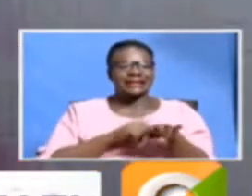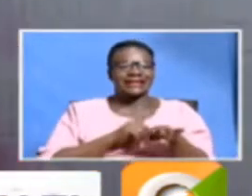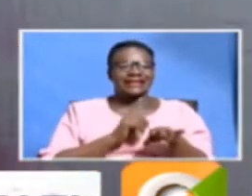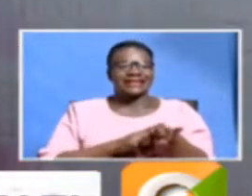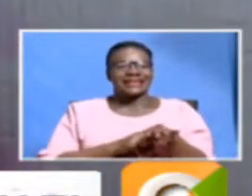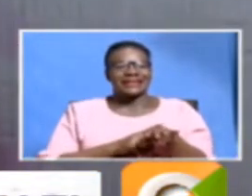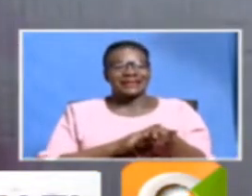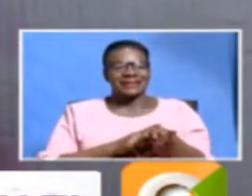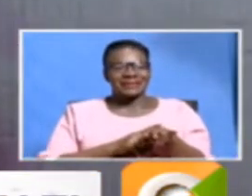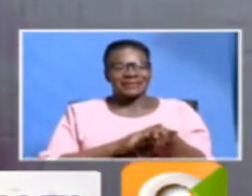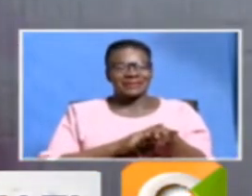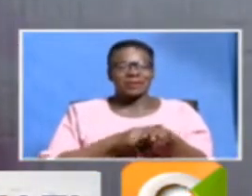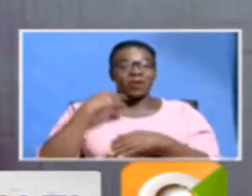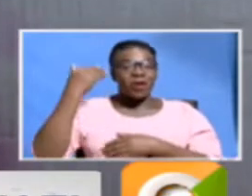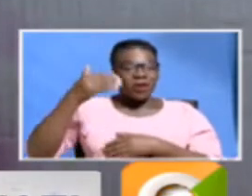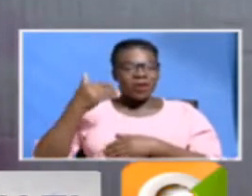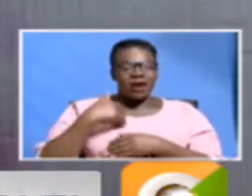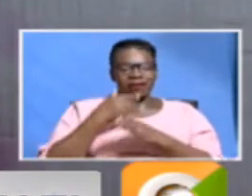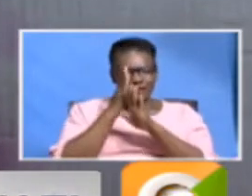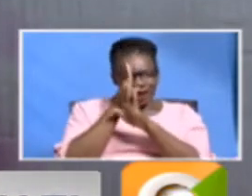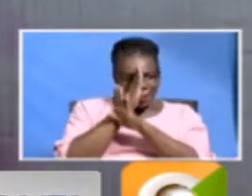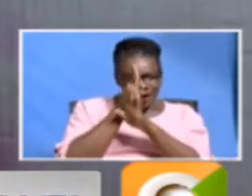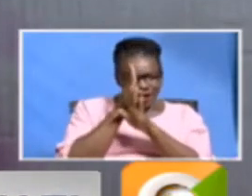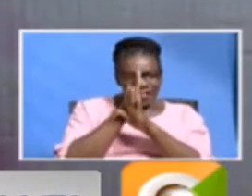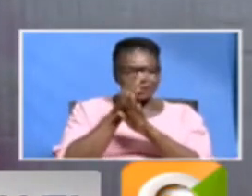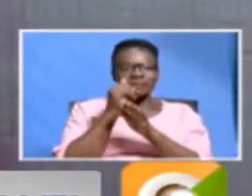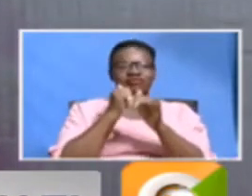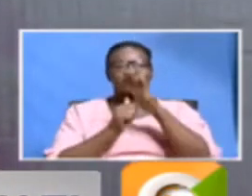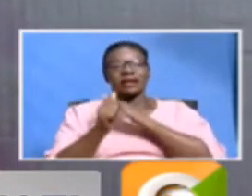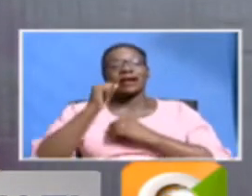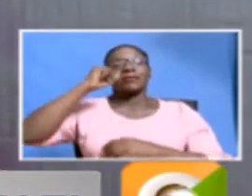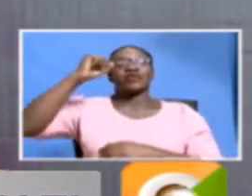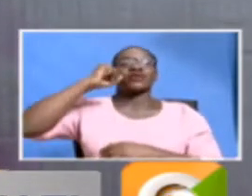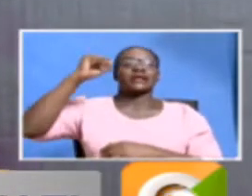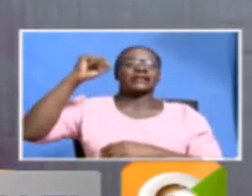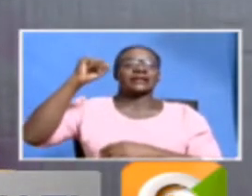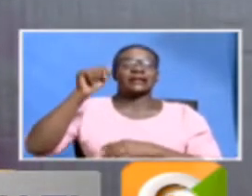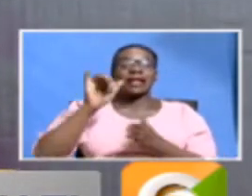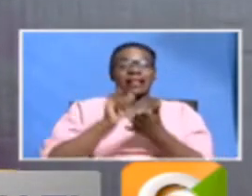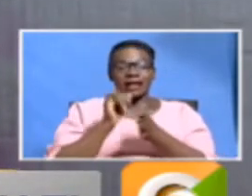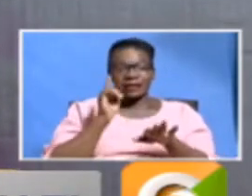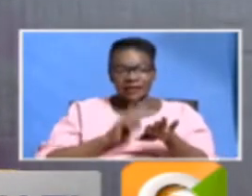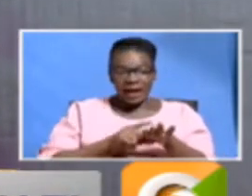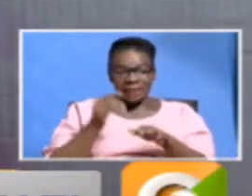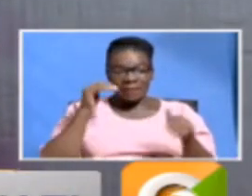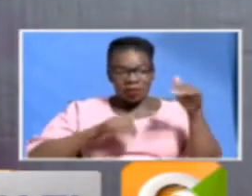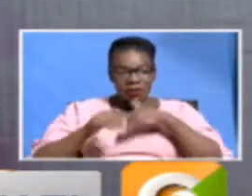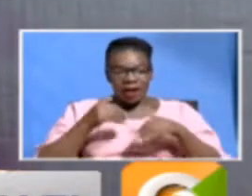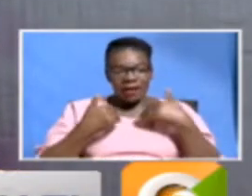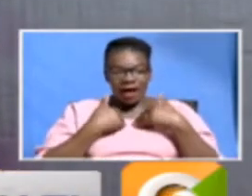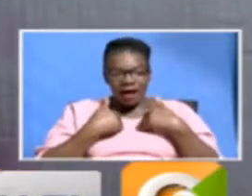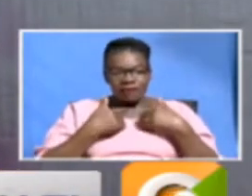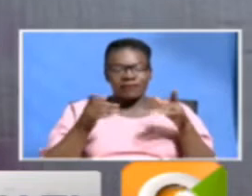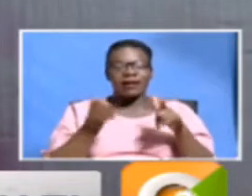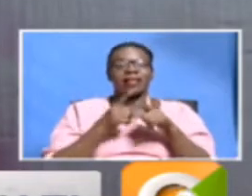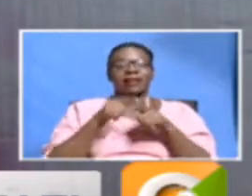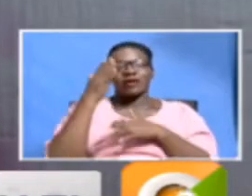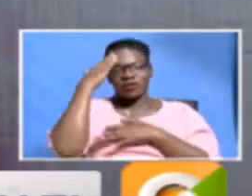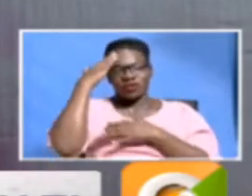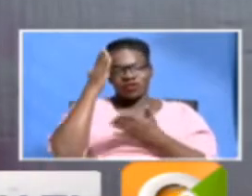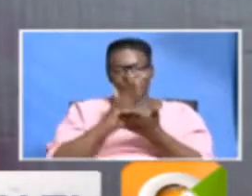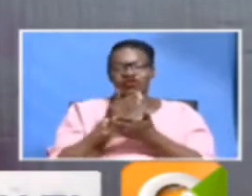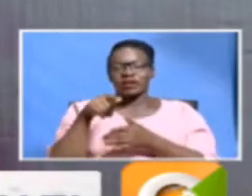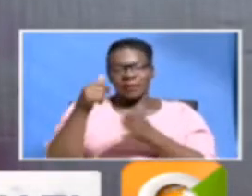groups, always hide under the veil of politics. So that when they are corrupt and they know that they